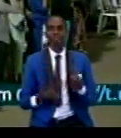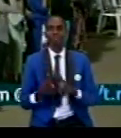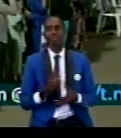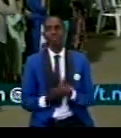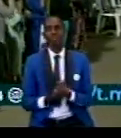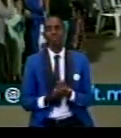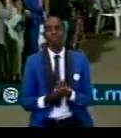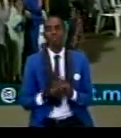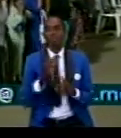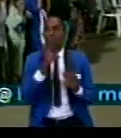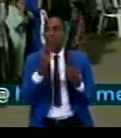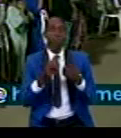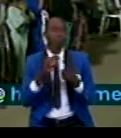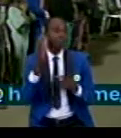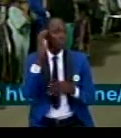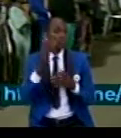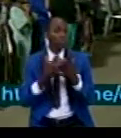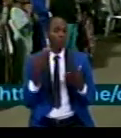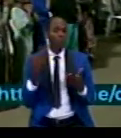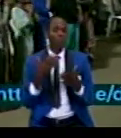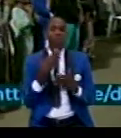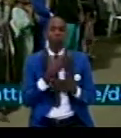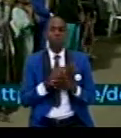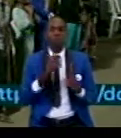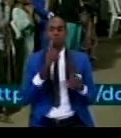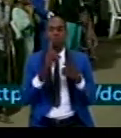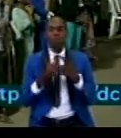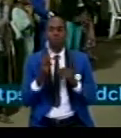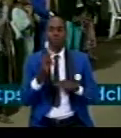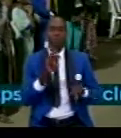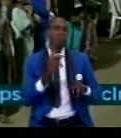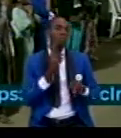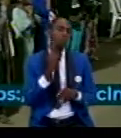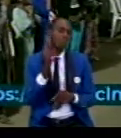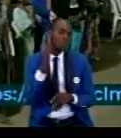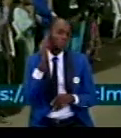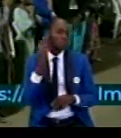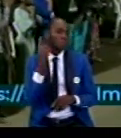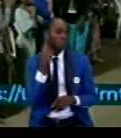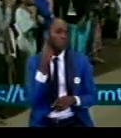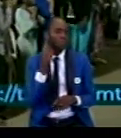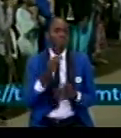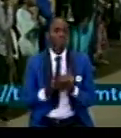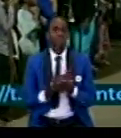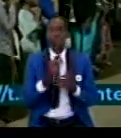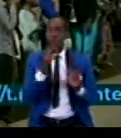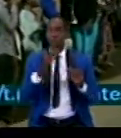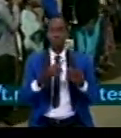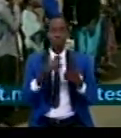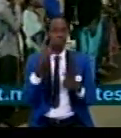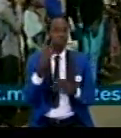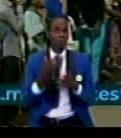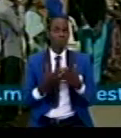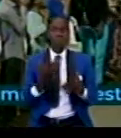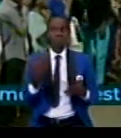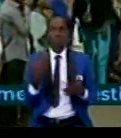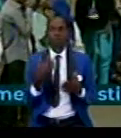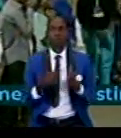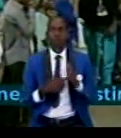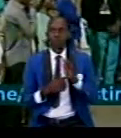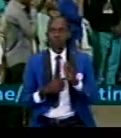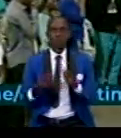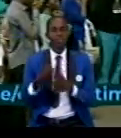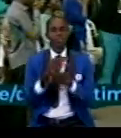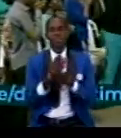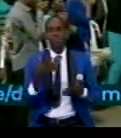ears. You couldn't see before, show them something, show them colors. If